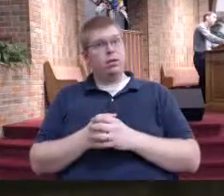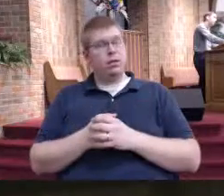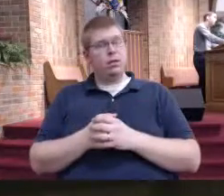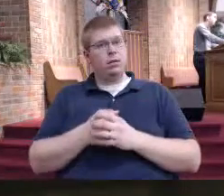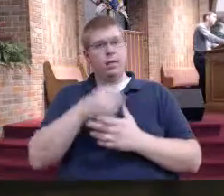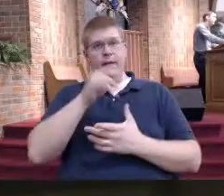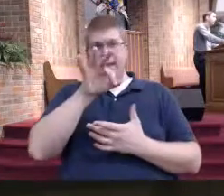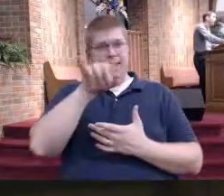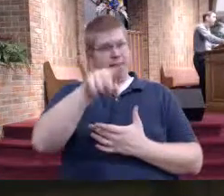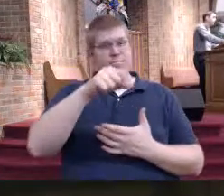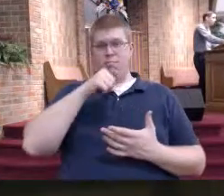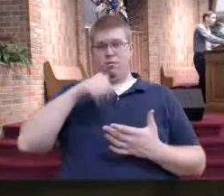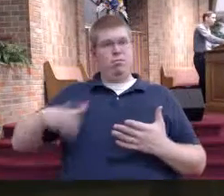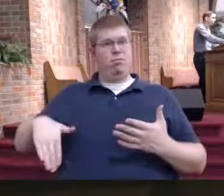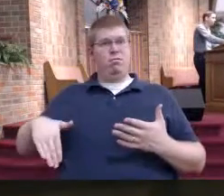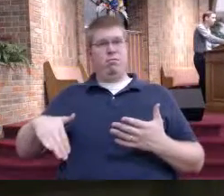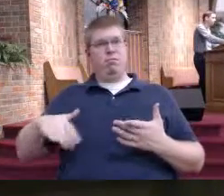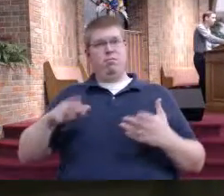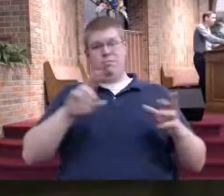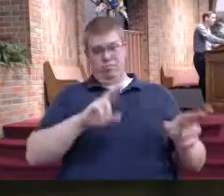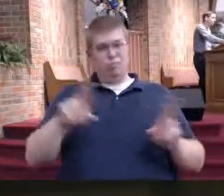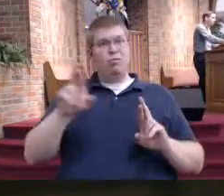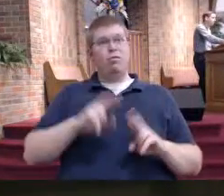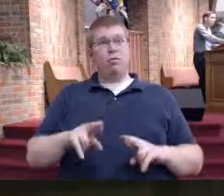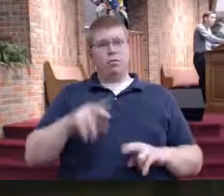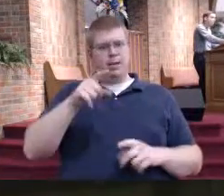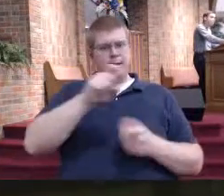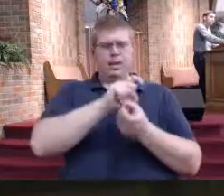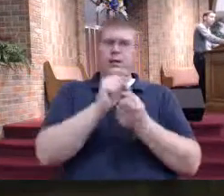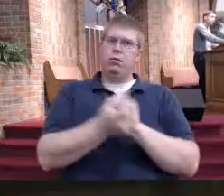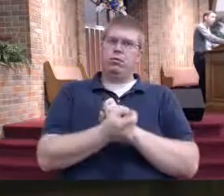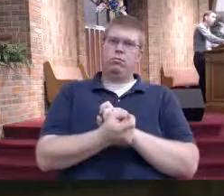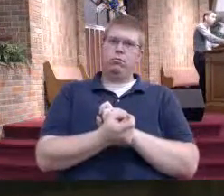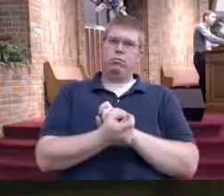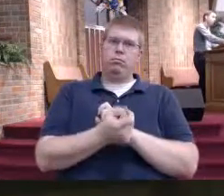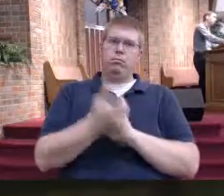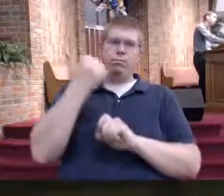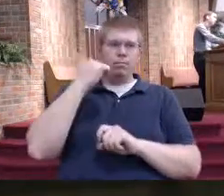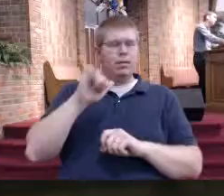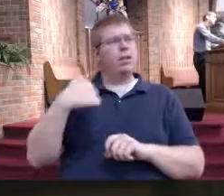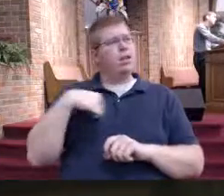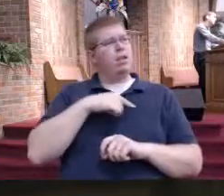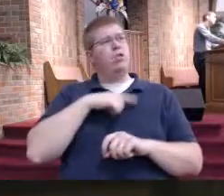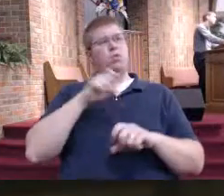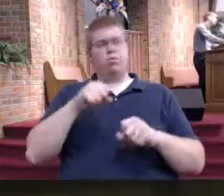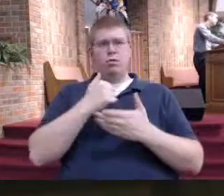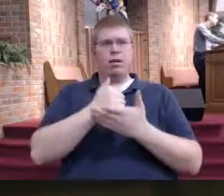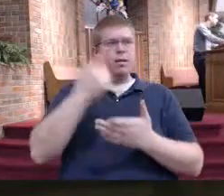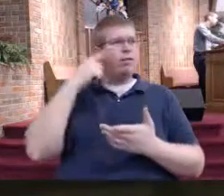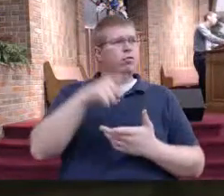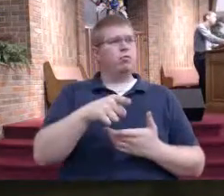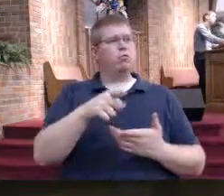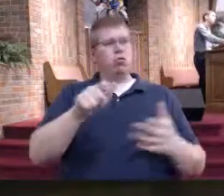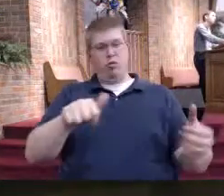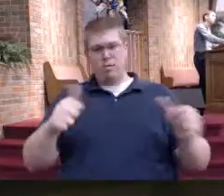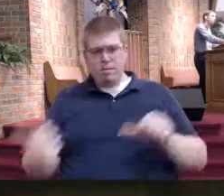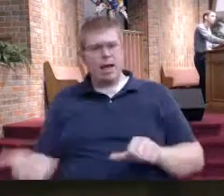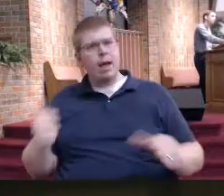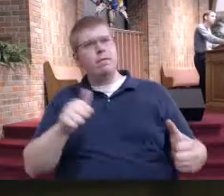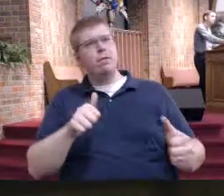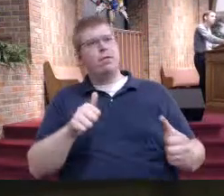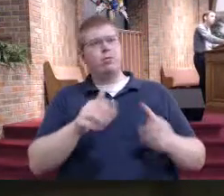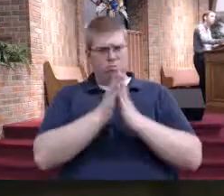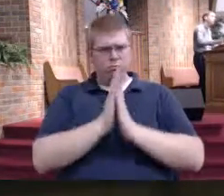If you're not, you need to make a change. If there's anything we need to do for you, if it needs to be baptism or the prayers of the